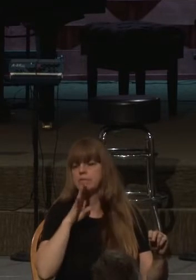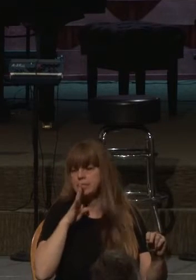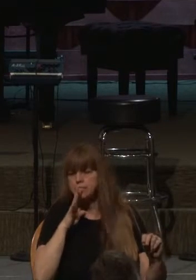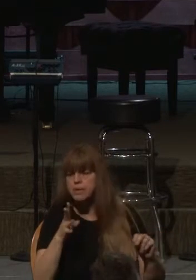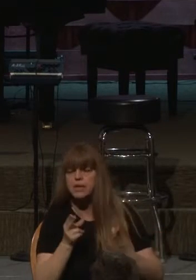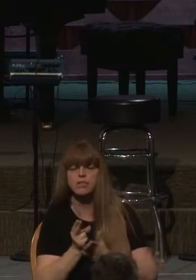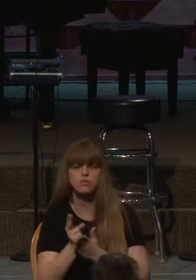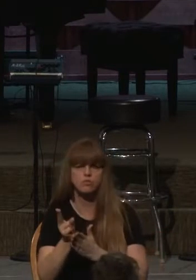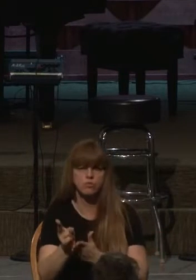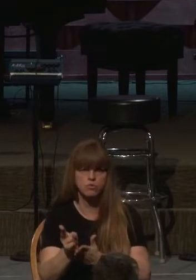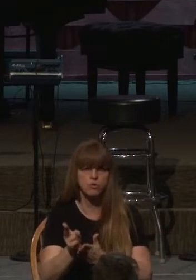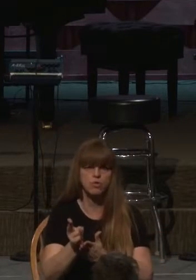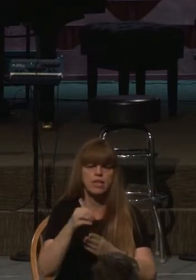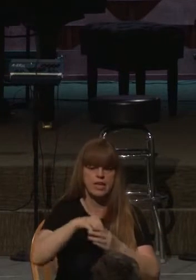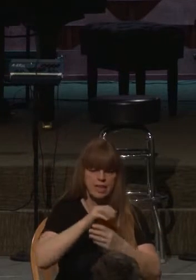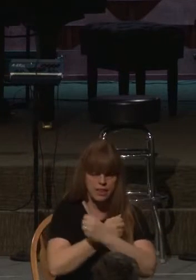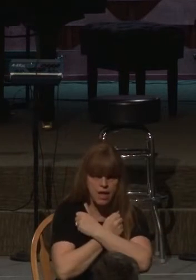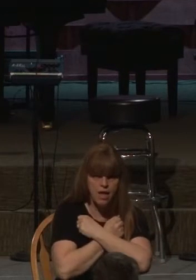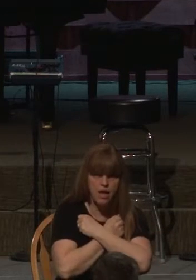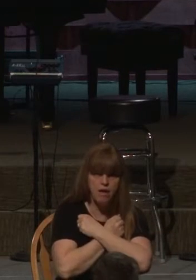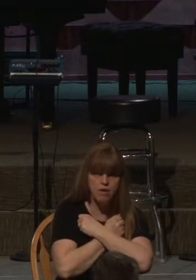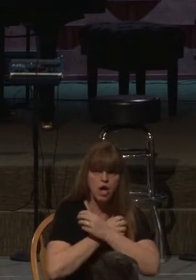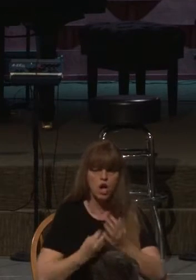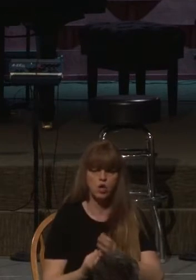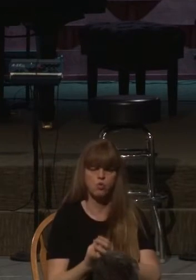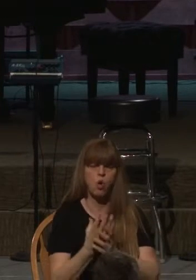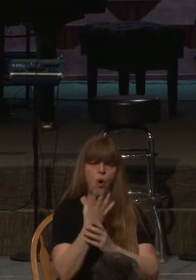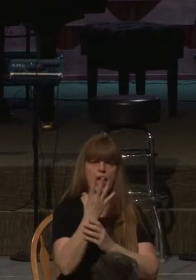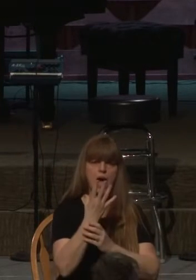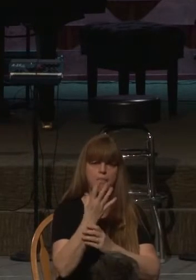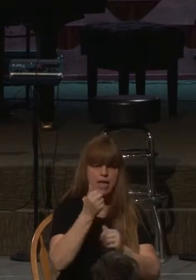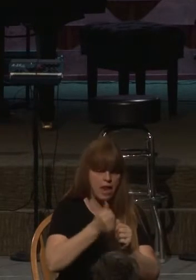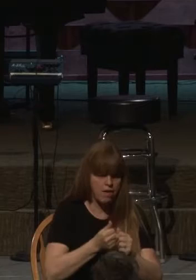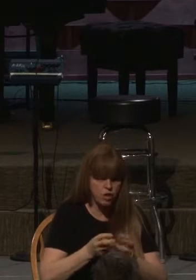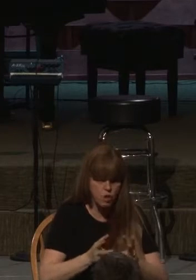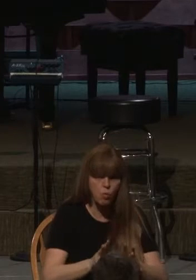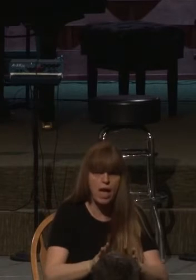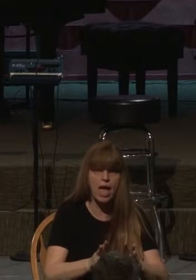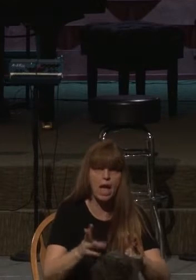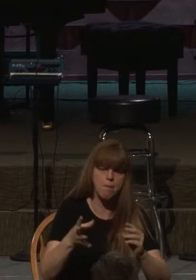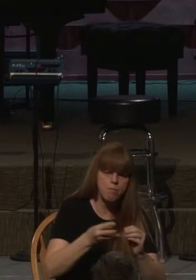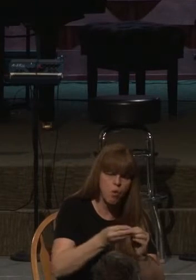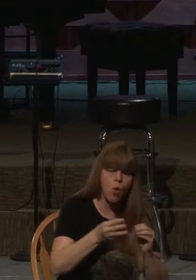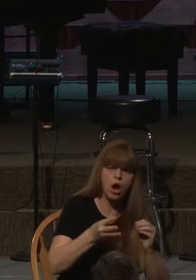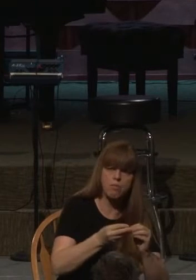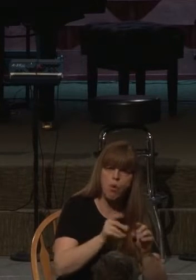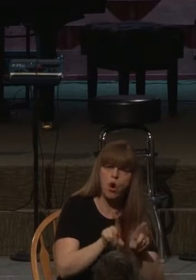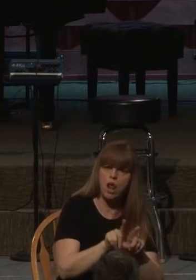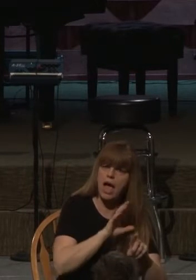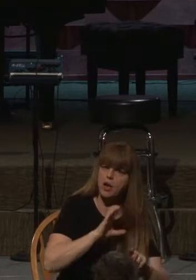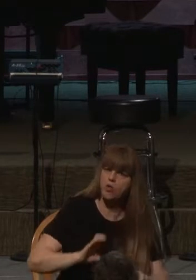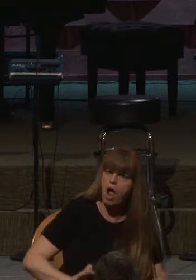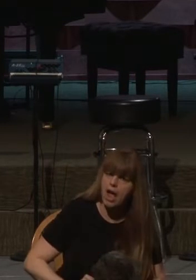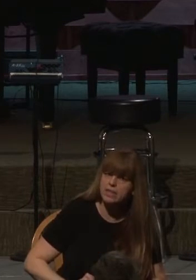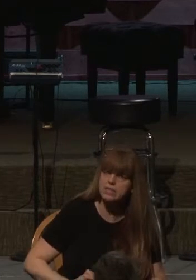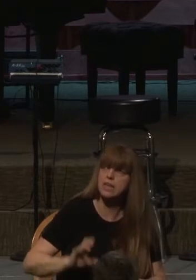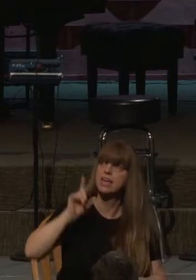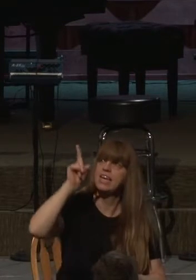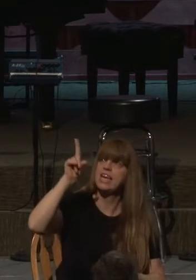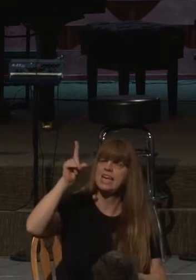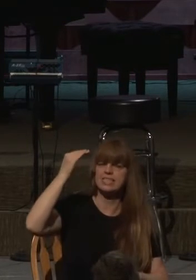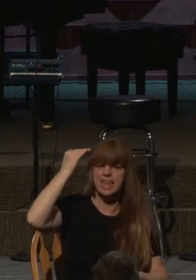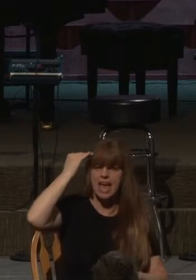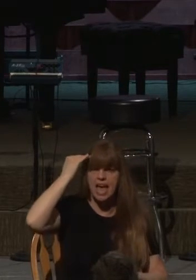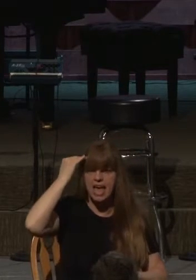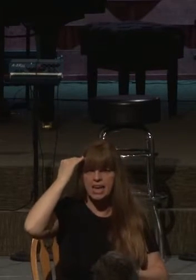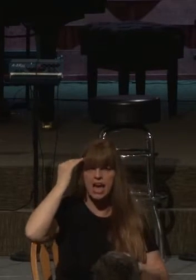truth in love, growing up in every way more and more like Christ, who is the head of his body,